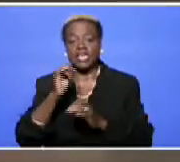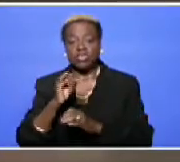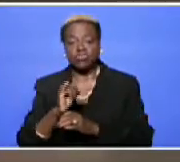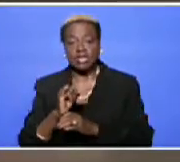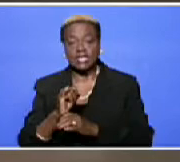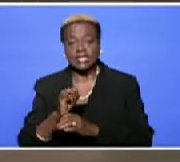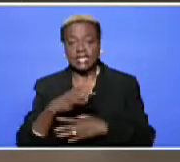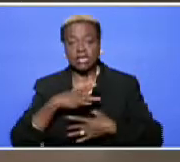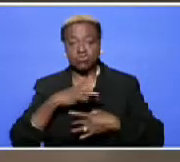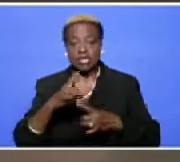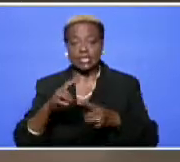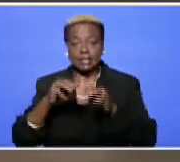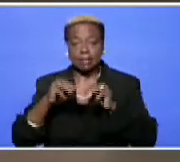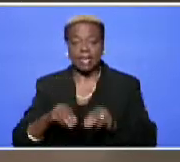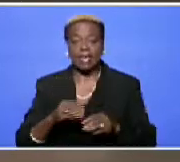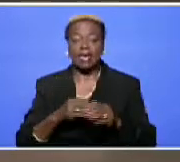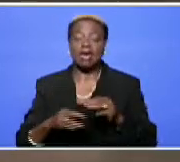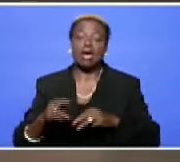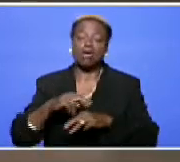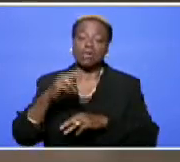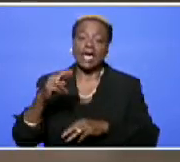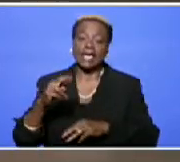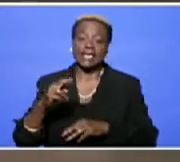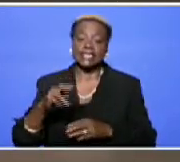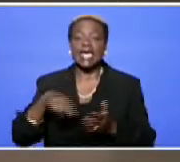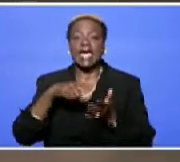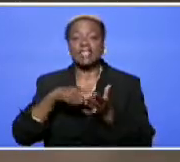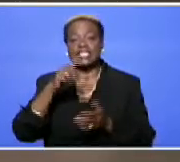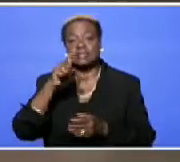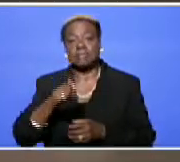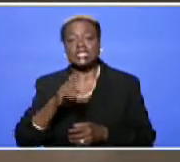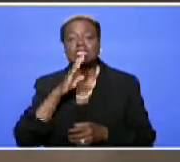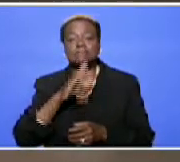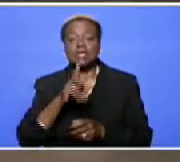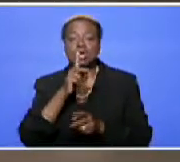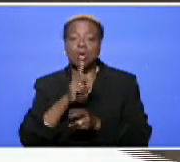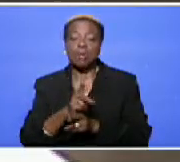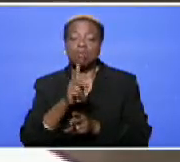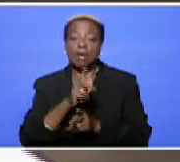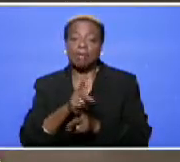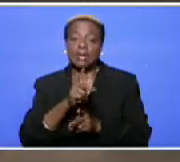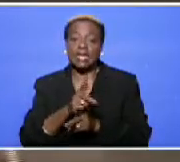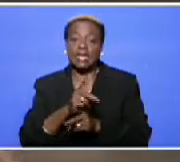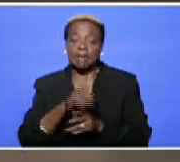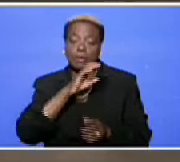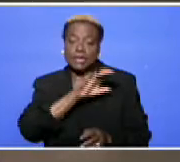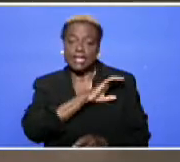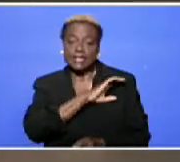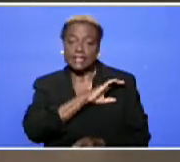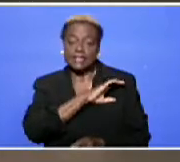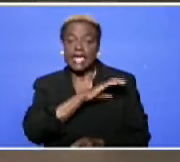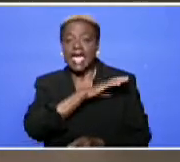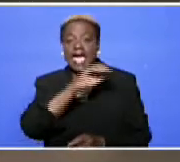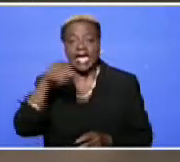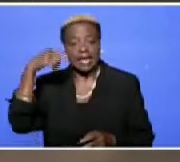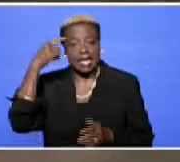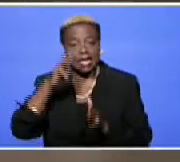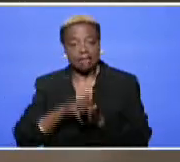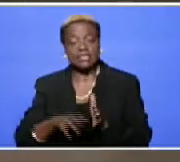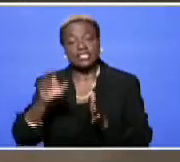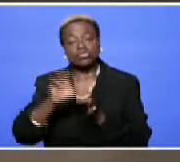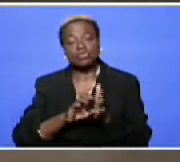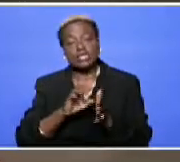arise. This must be properly policed to international best practice, and its governance is